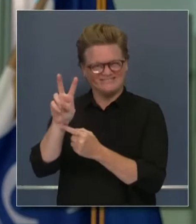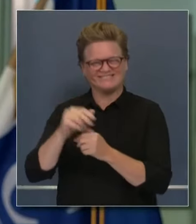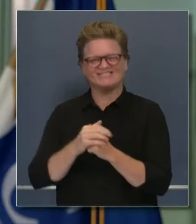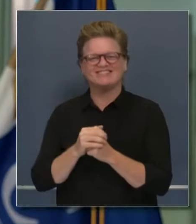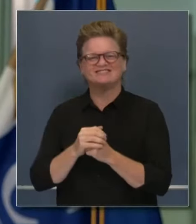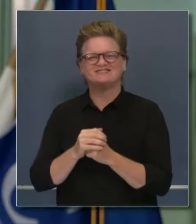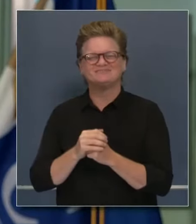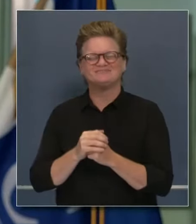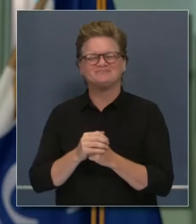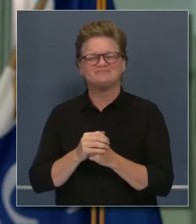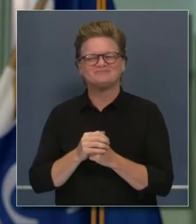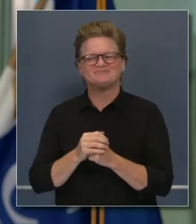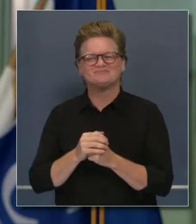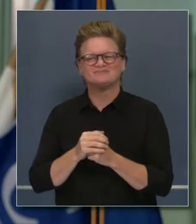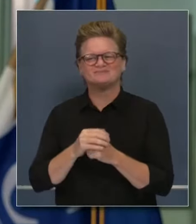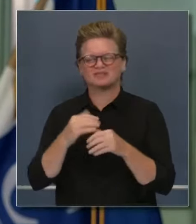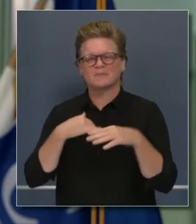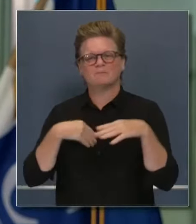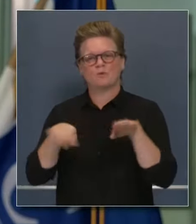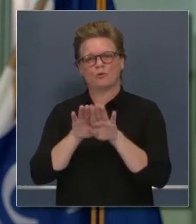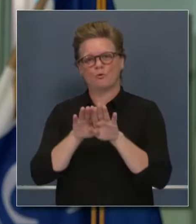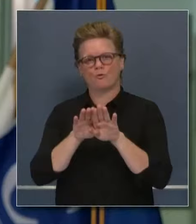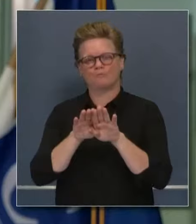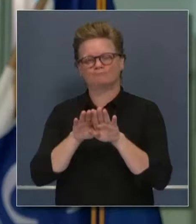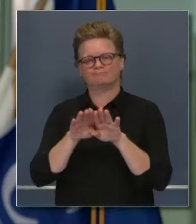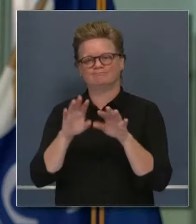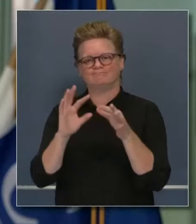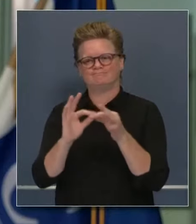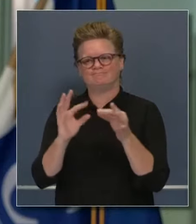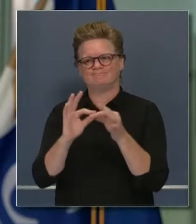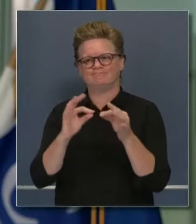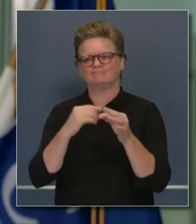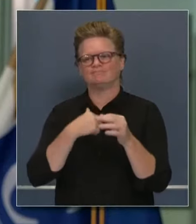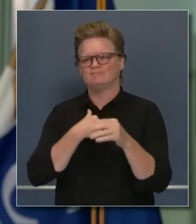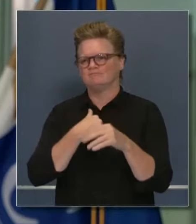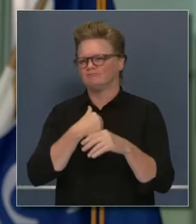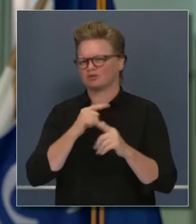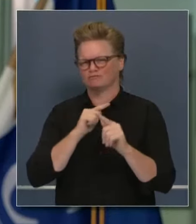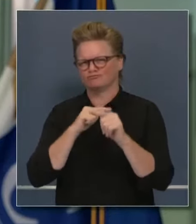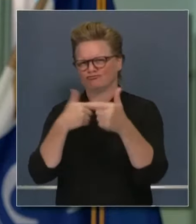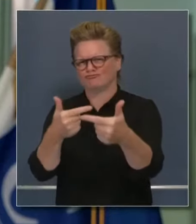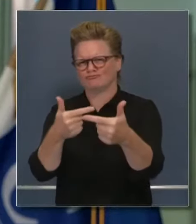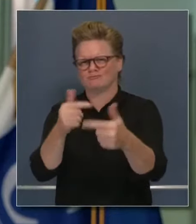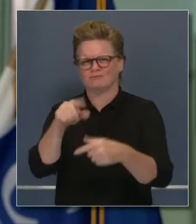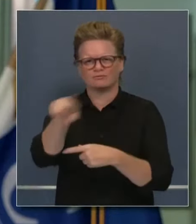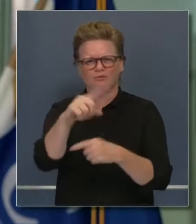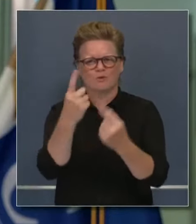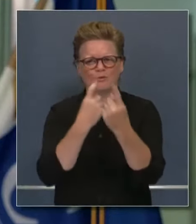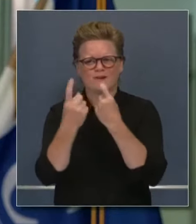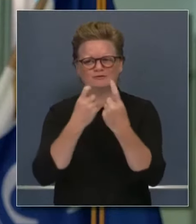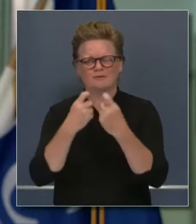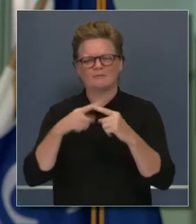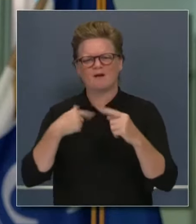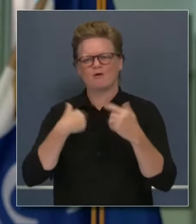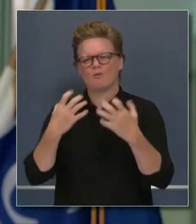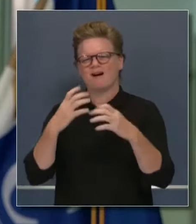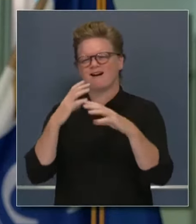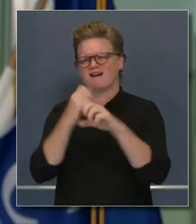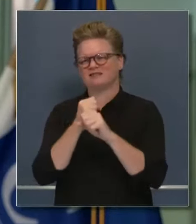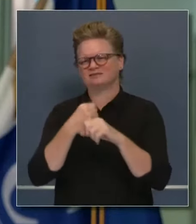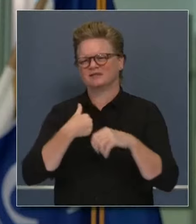covid19.ca.gov. I'll close with this, and then, of course, answer any question by, again, just expressing my real debt of